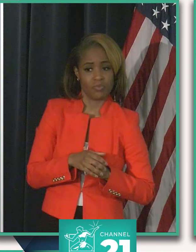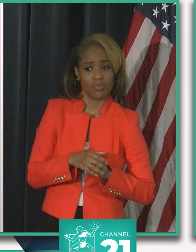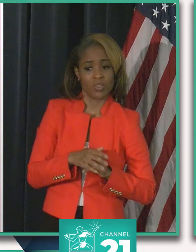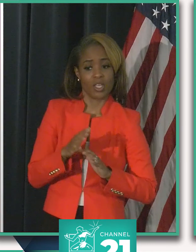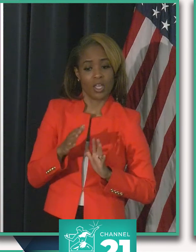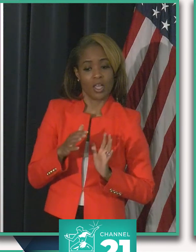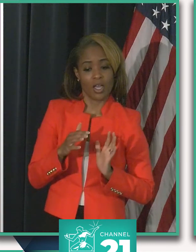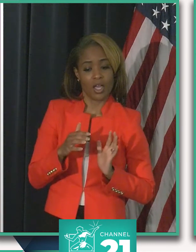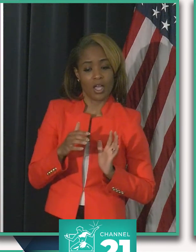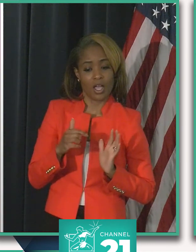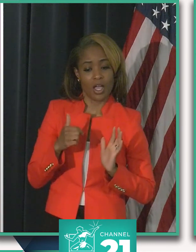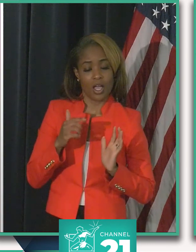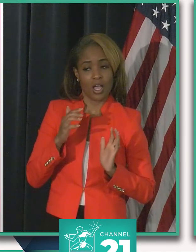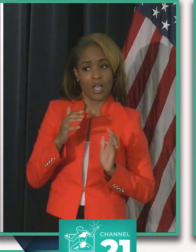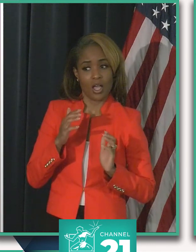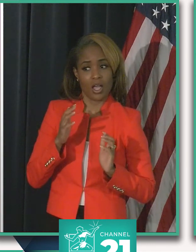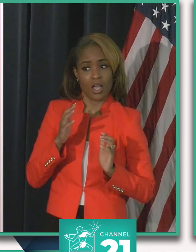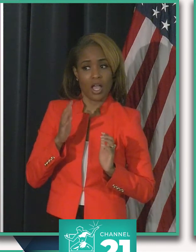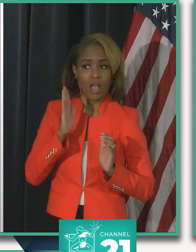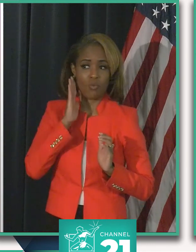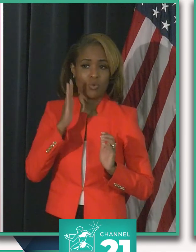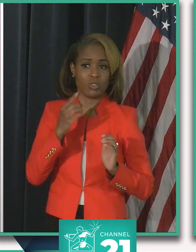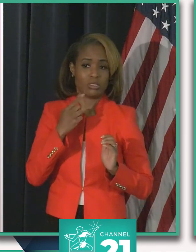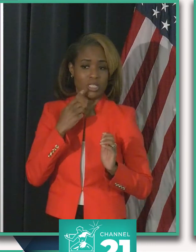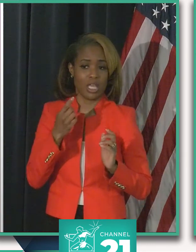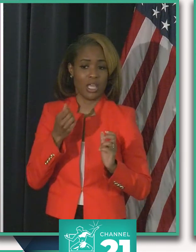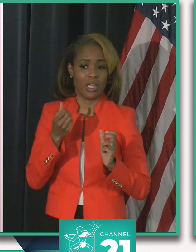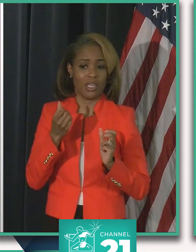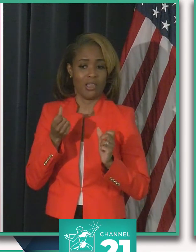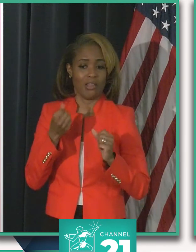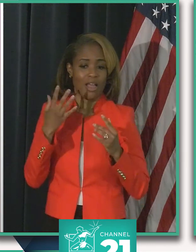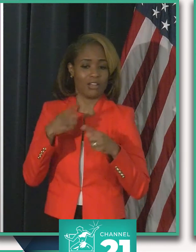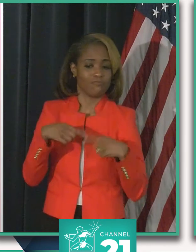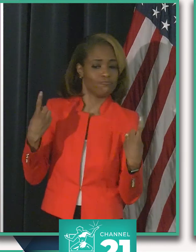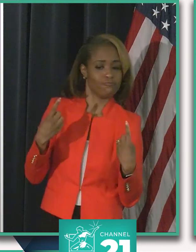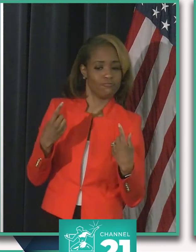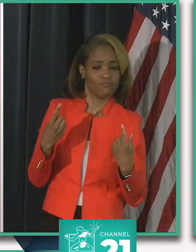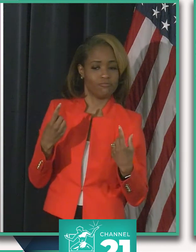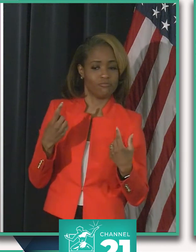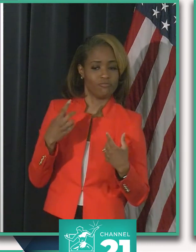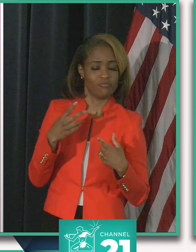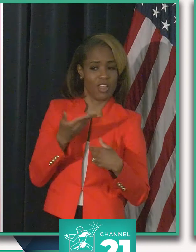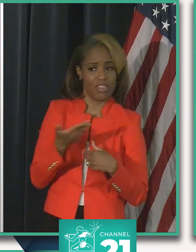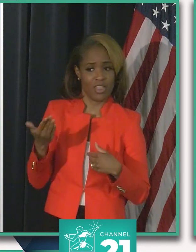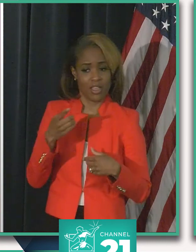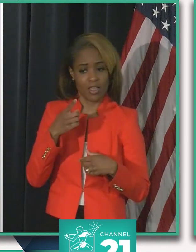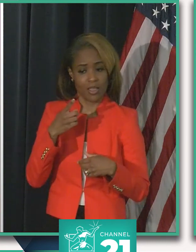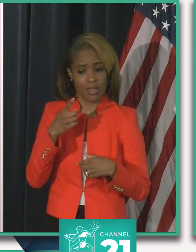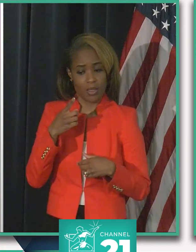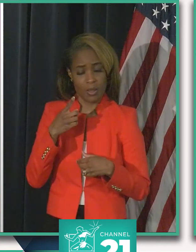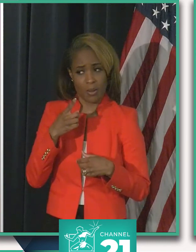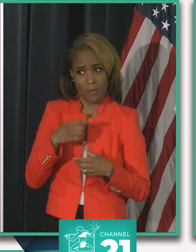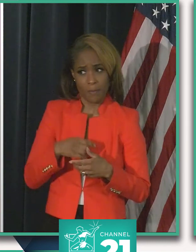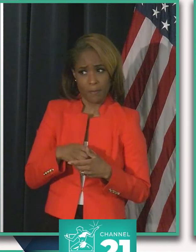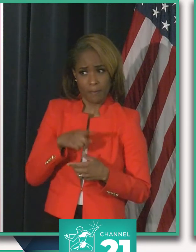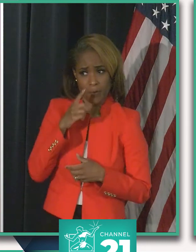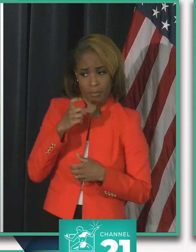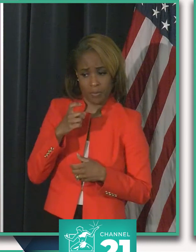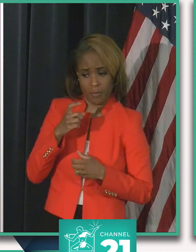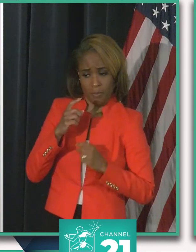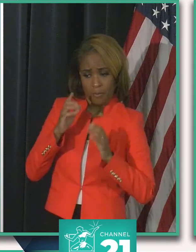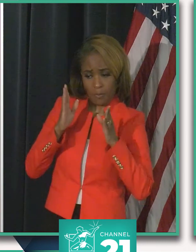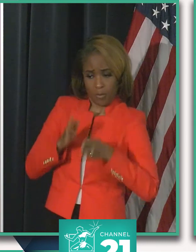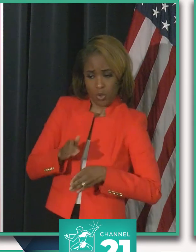say a lot of adversarial type things, because I live with people who love these